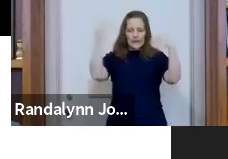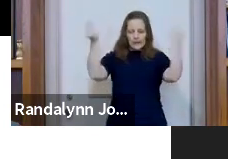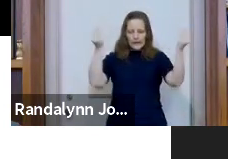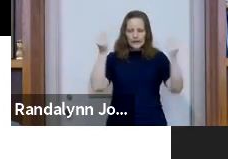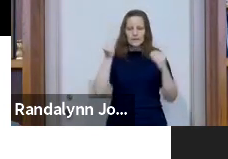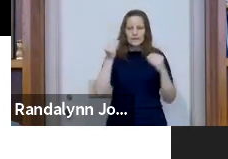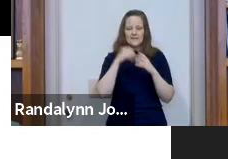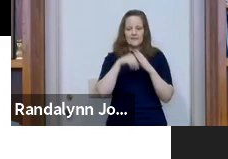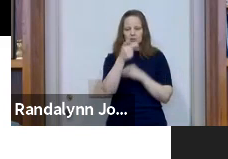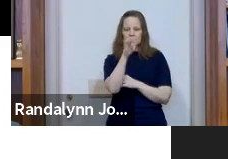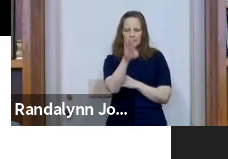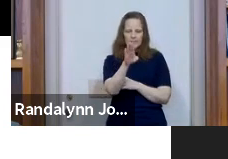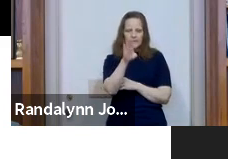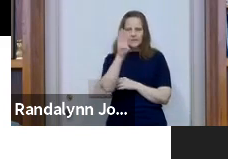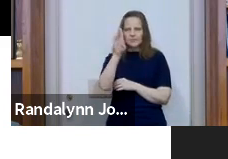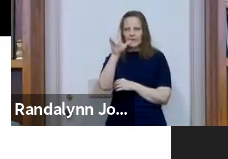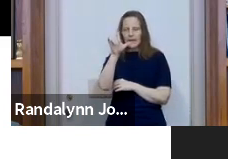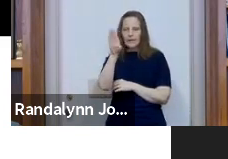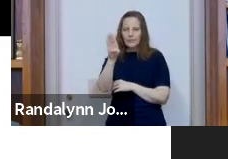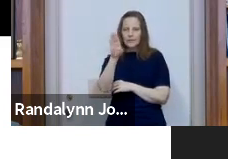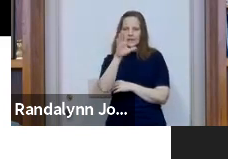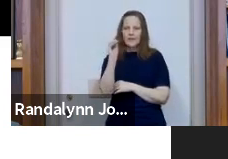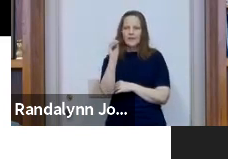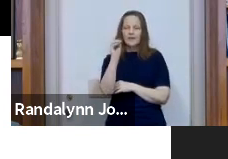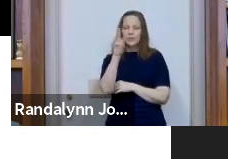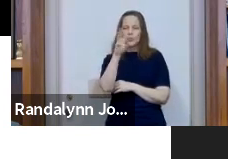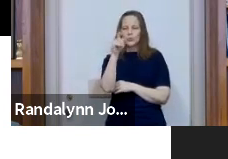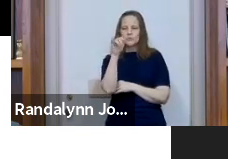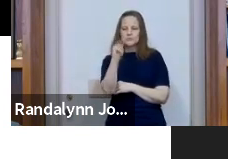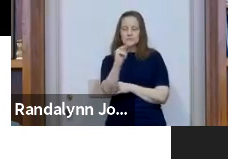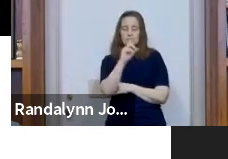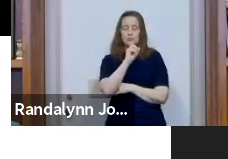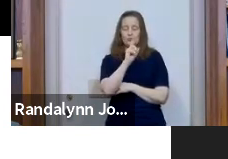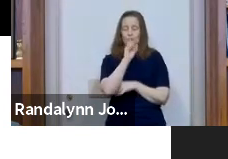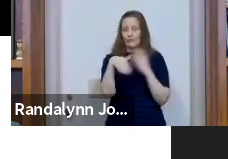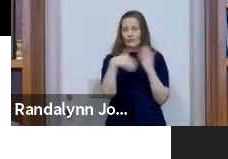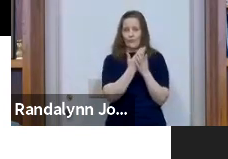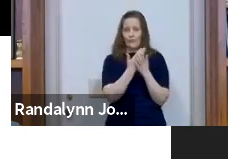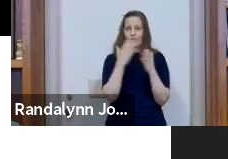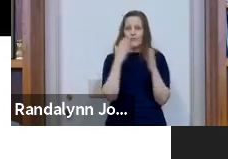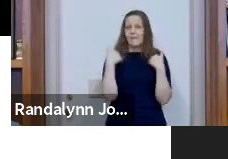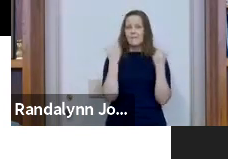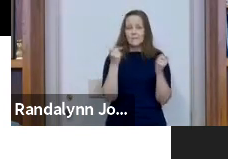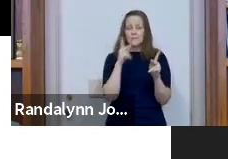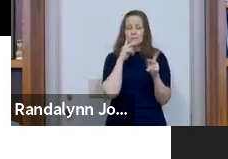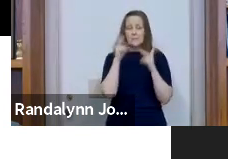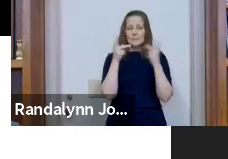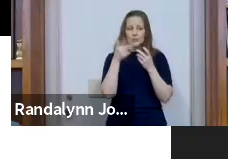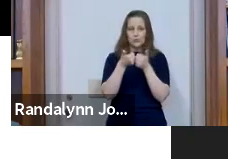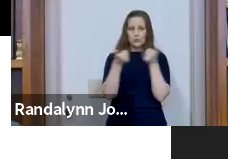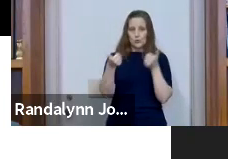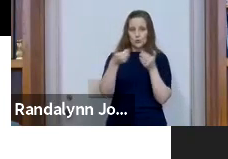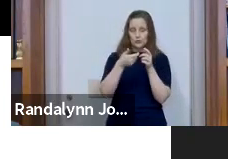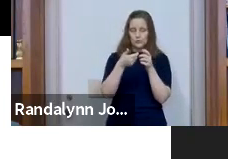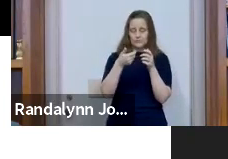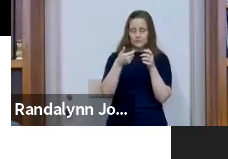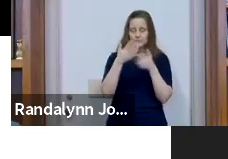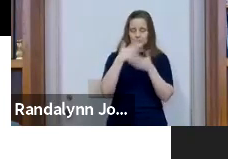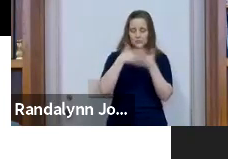the GAB, the BLB, as well as Wooten, to make sure that there are opportunities for people to social distance and having as